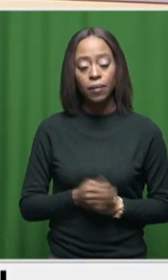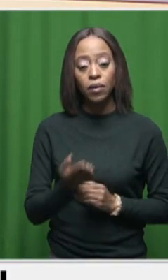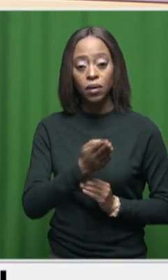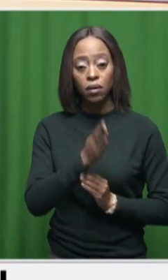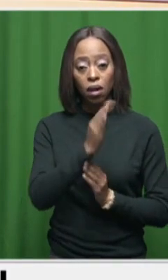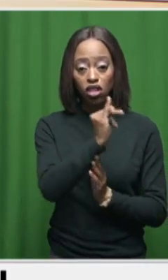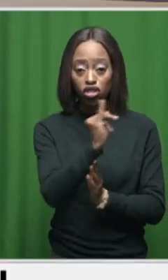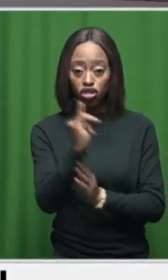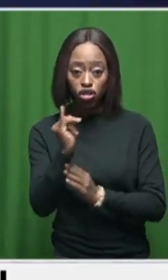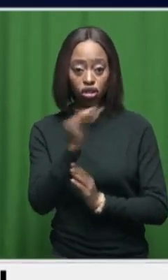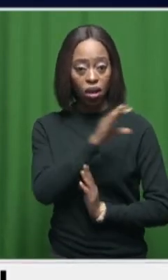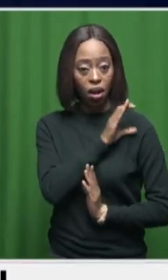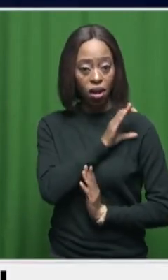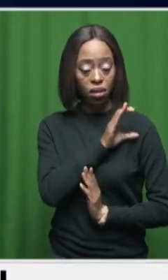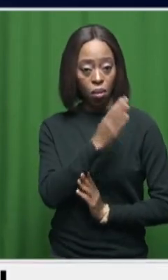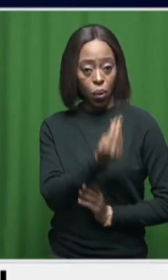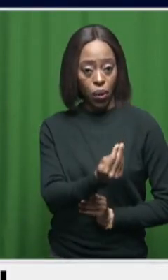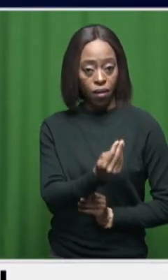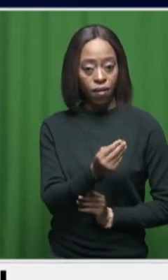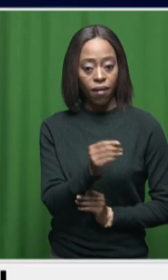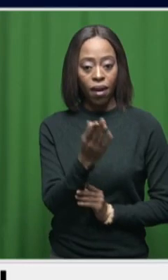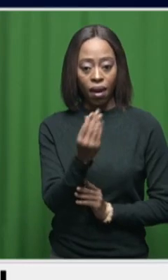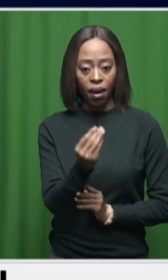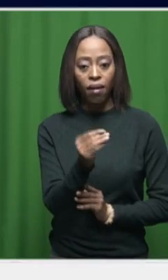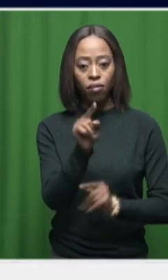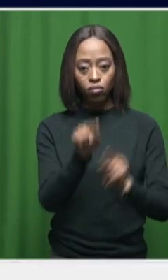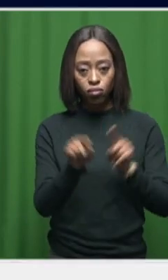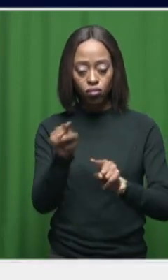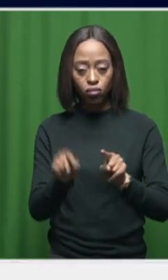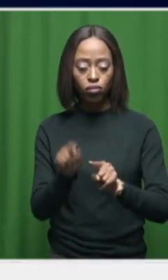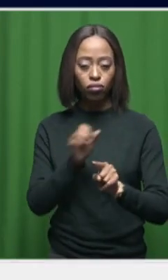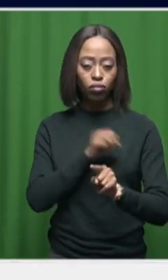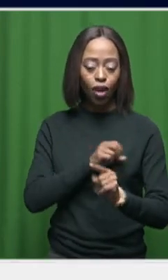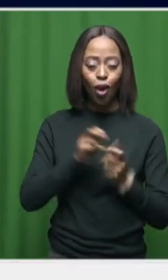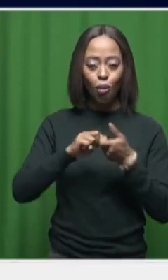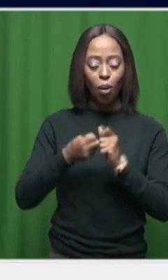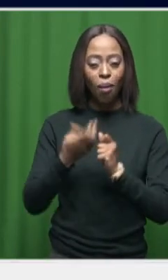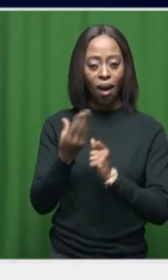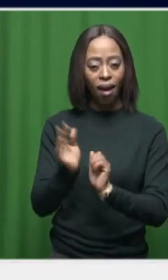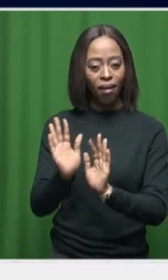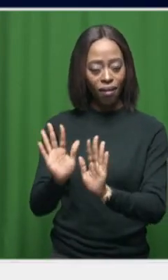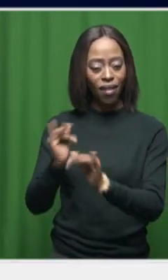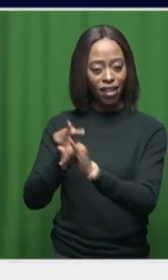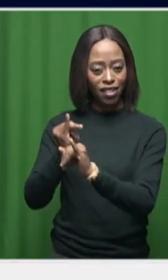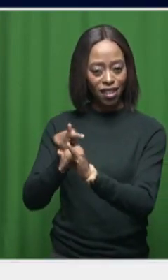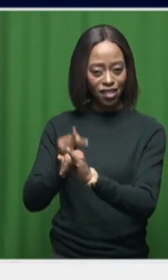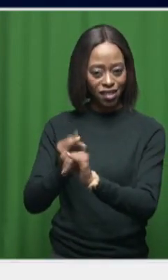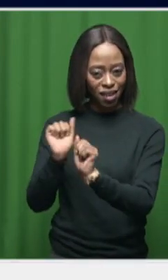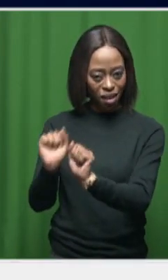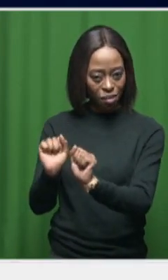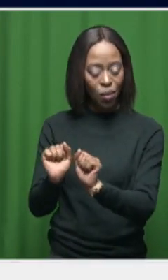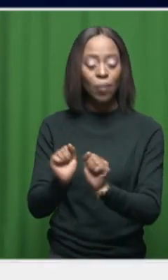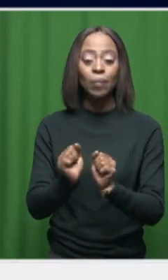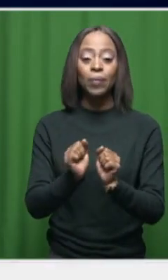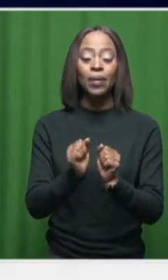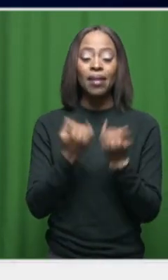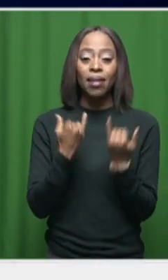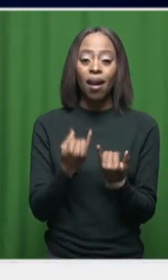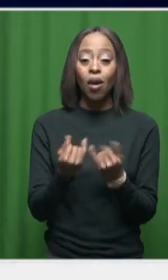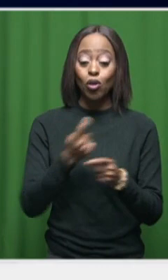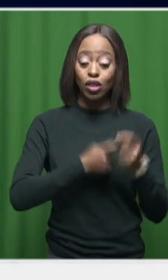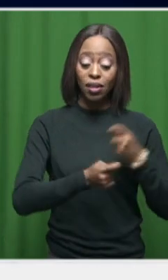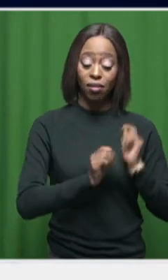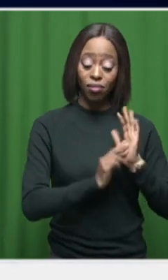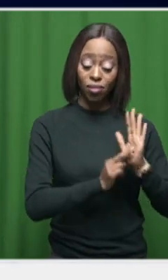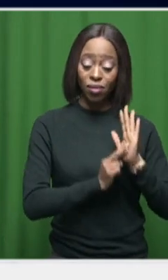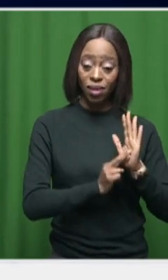customer that you have has got a series of pains or problems that they have in their industry. Right. And to get the sales rep